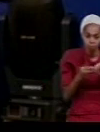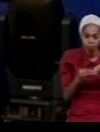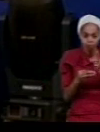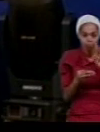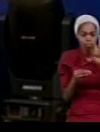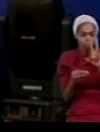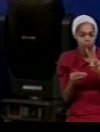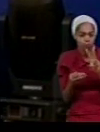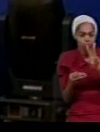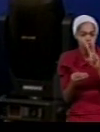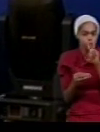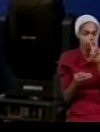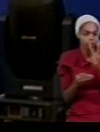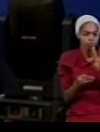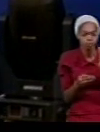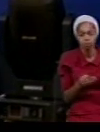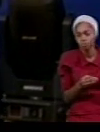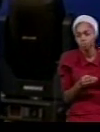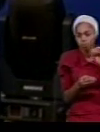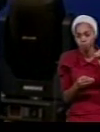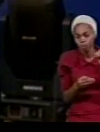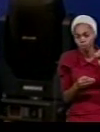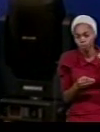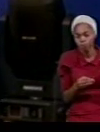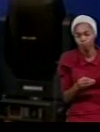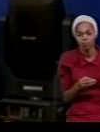Gospel hymns and songs, number